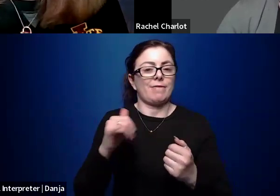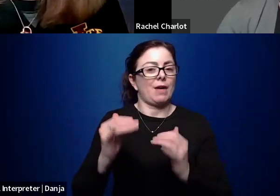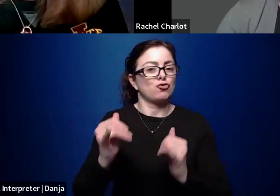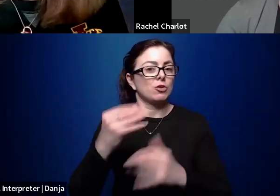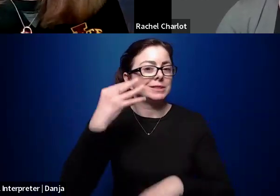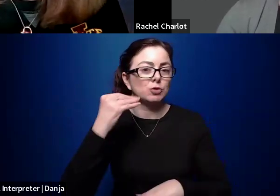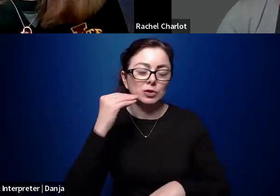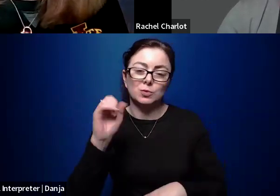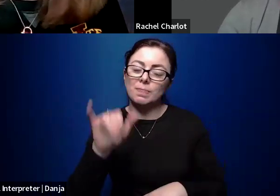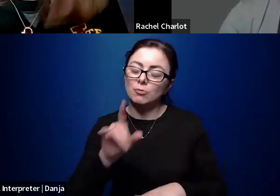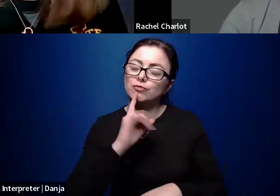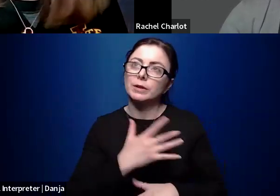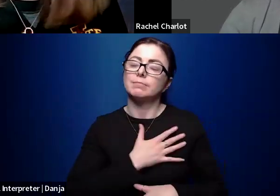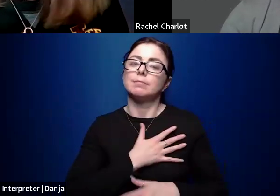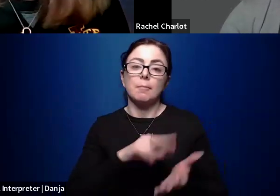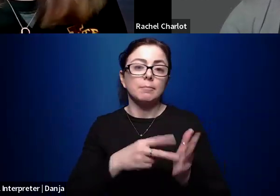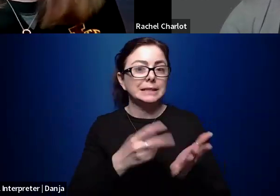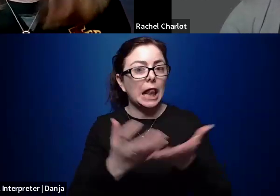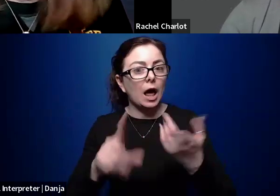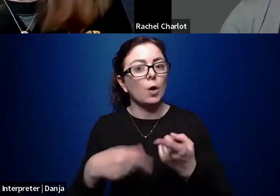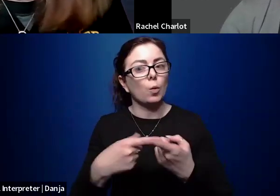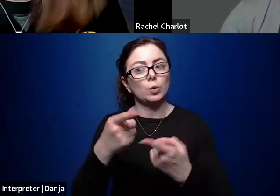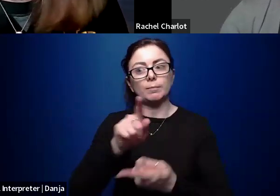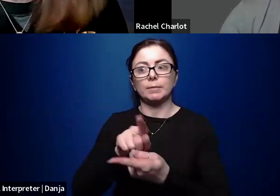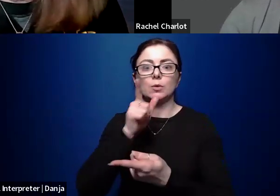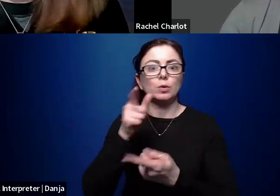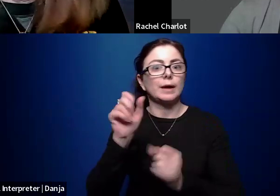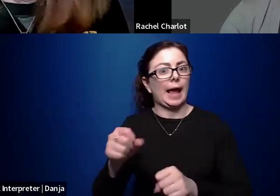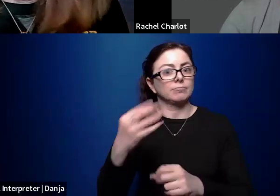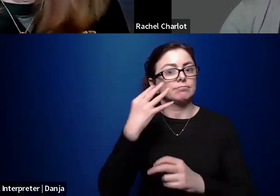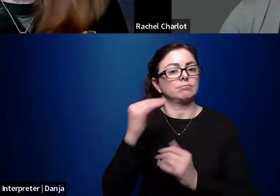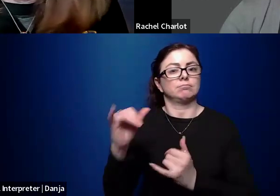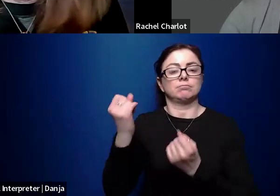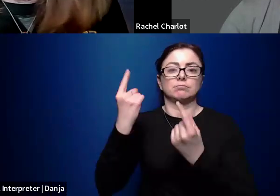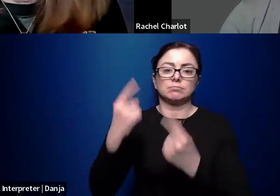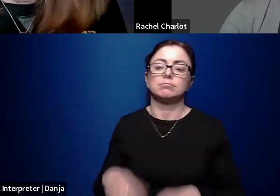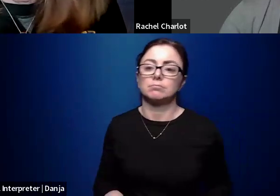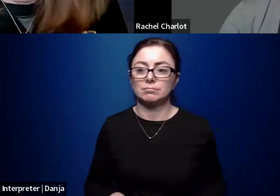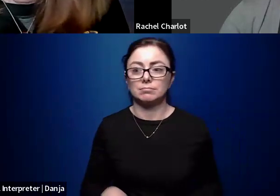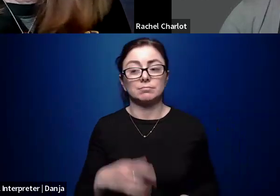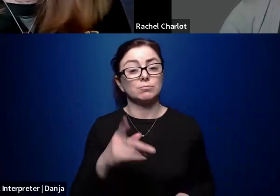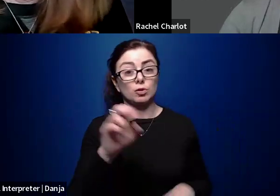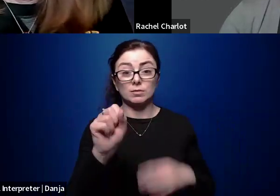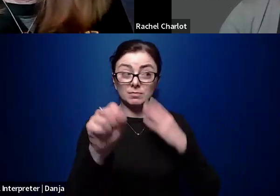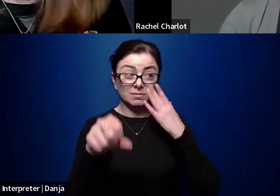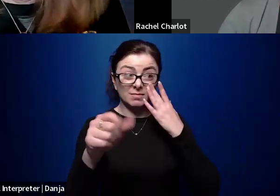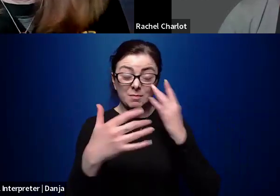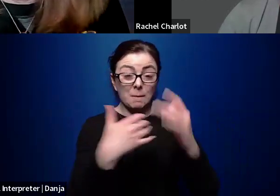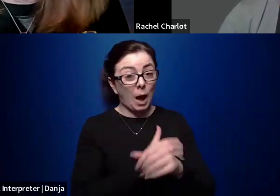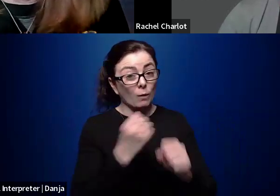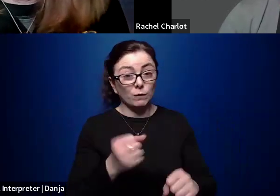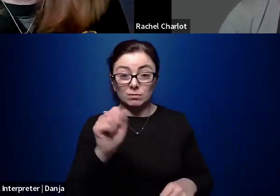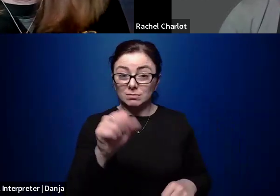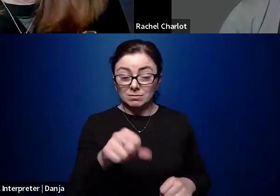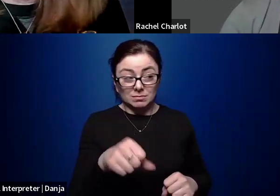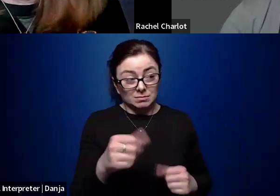Well, I just always love hearing these stories. They're just so powerful, so inspiring, so strong. I mean, you say all the good adjectives there.